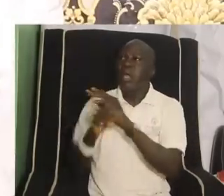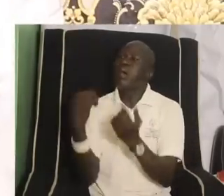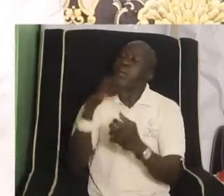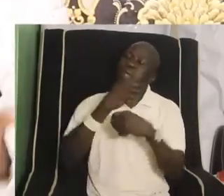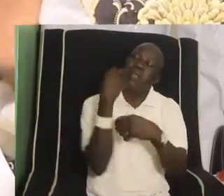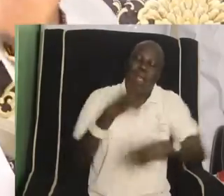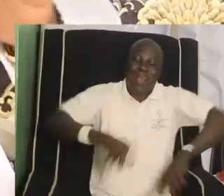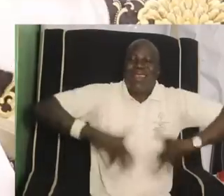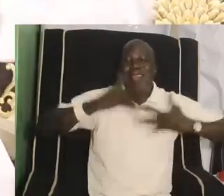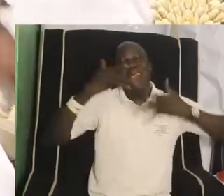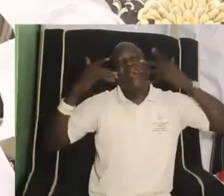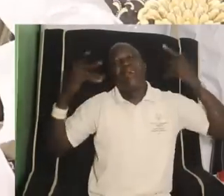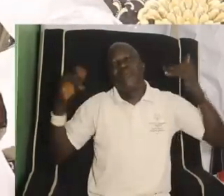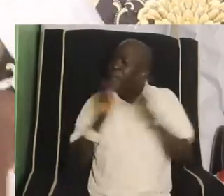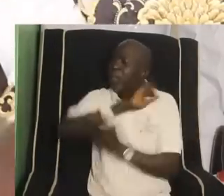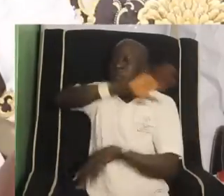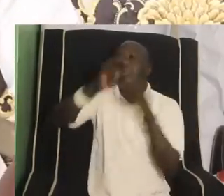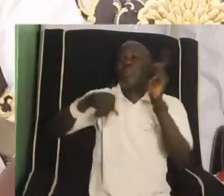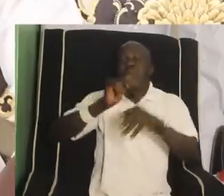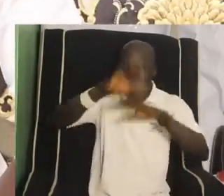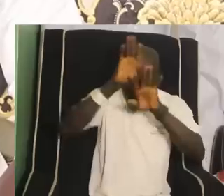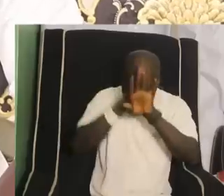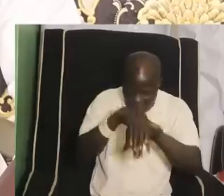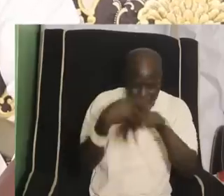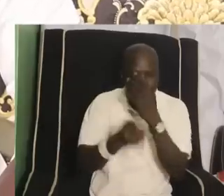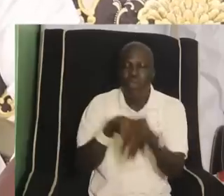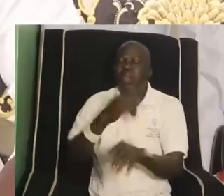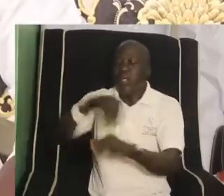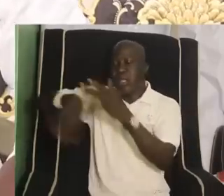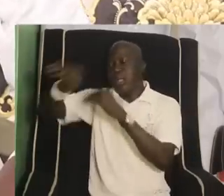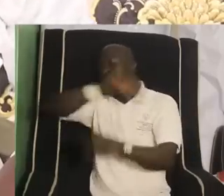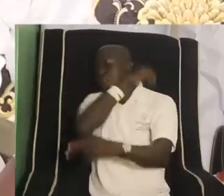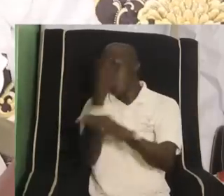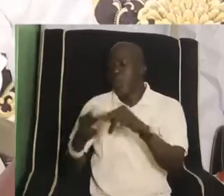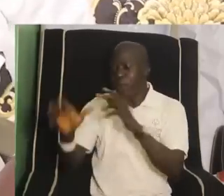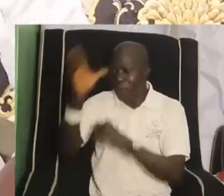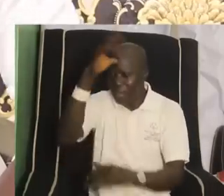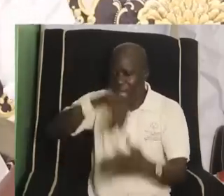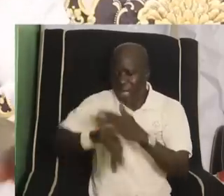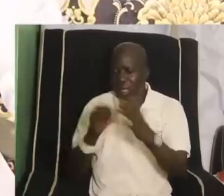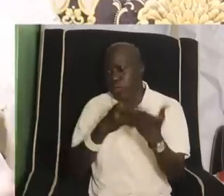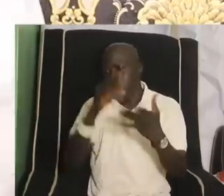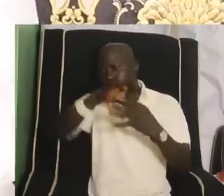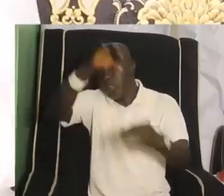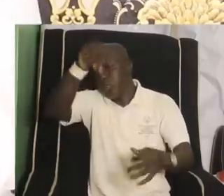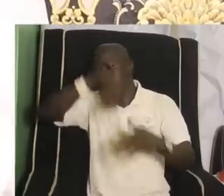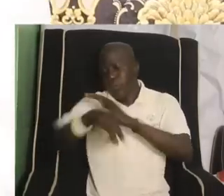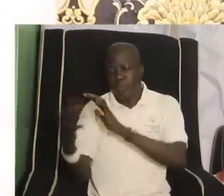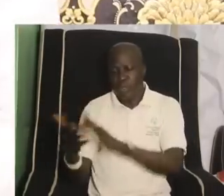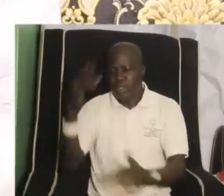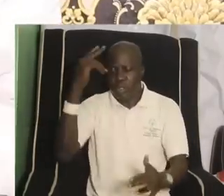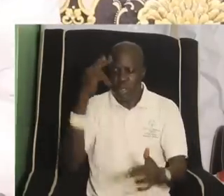good, will make you largest. Your mess will save you in the name of the Father, Son, and Holy Spirit.